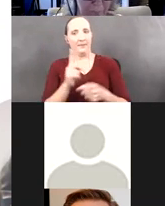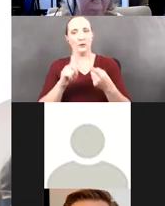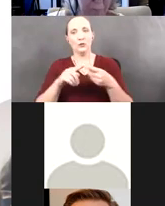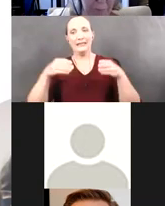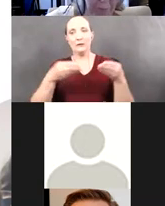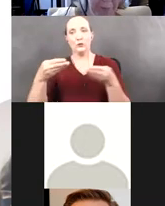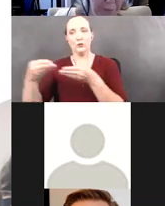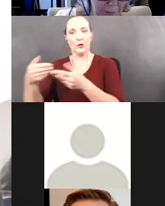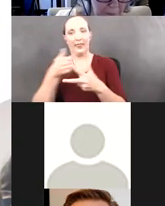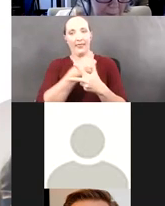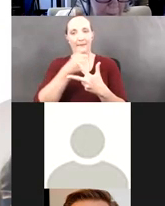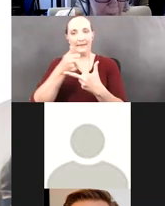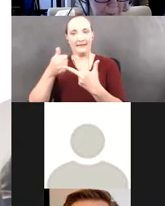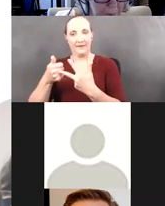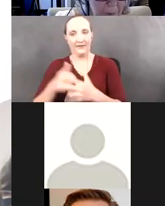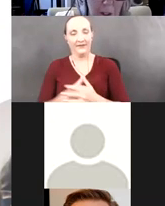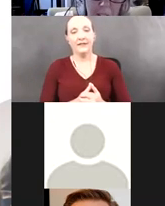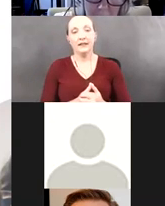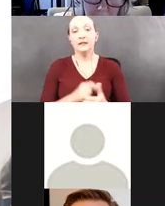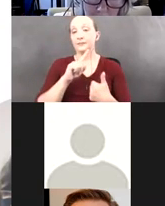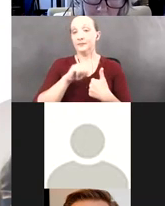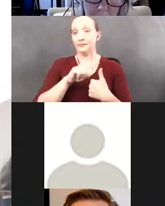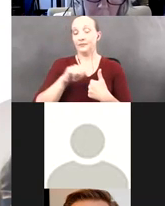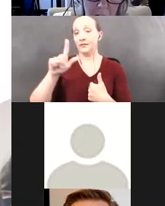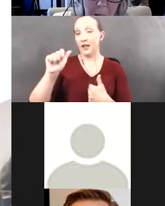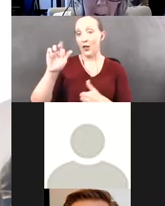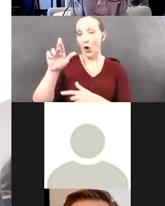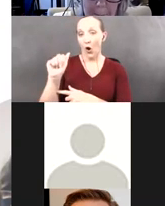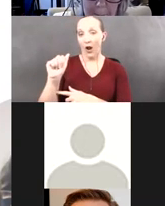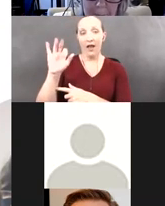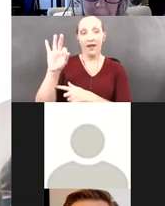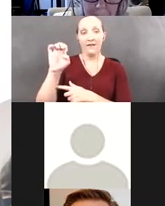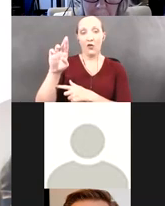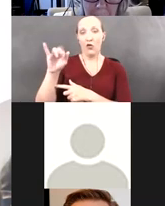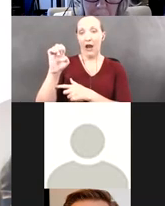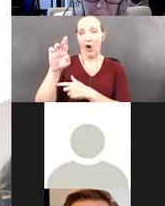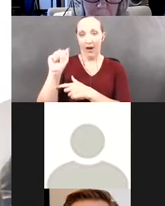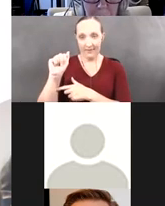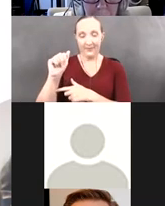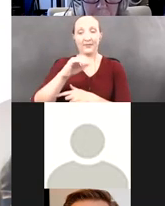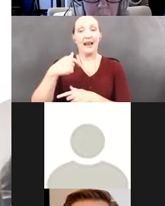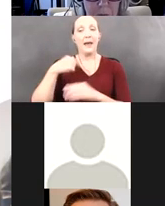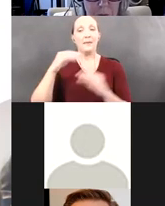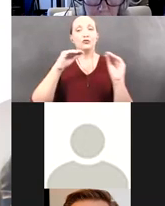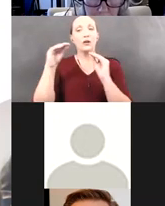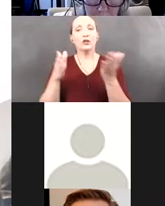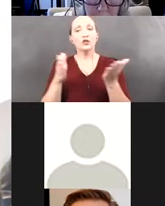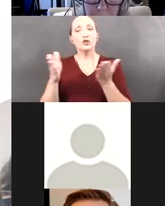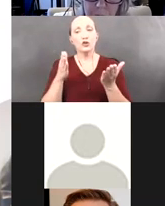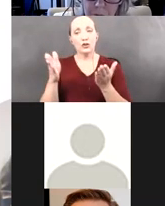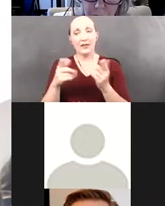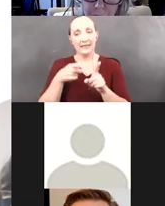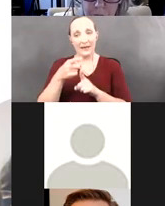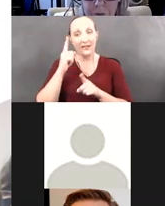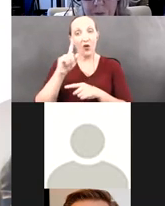ellas se presenten. Hi, my name is Laura Ferreira, and Hola, I am the yo soy Instructional Laura Services Ferreira. Specialist for Soy TK6 especialista en